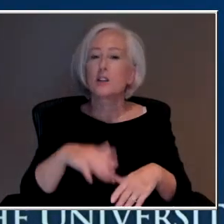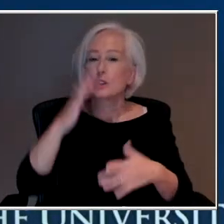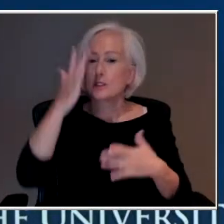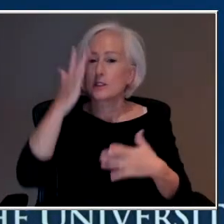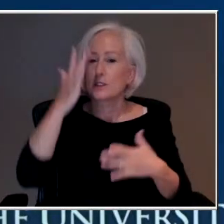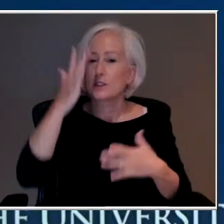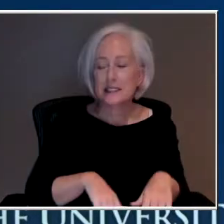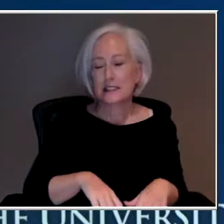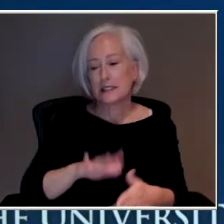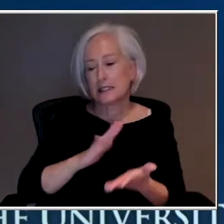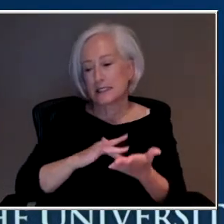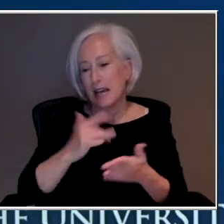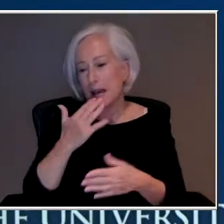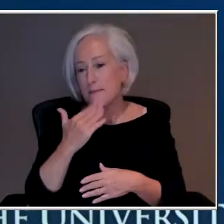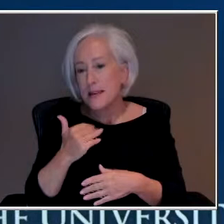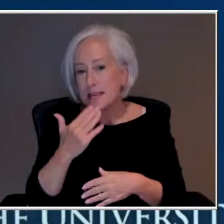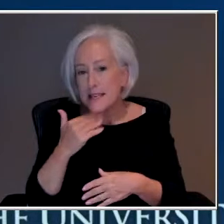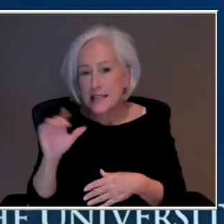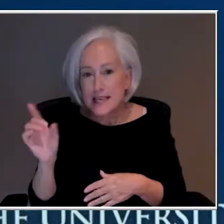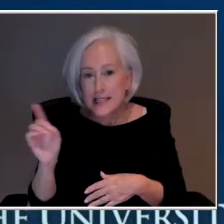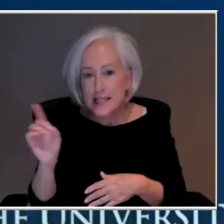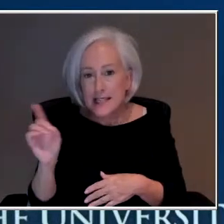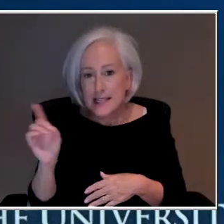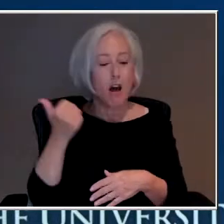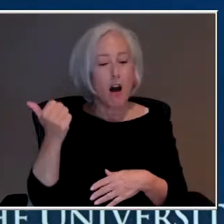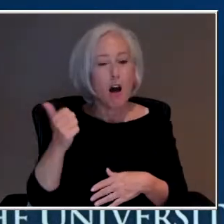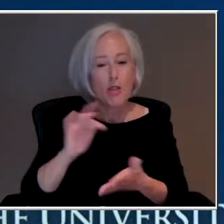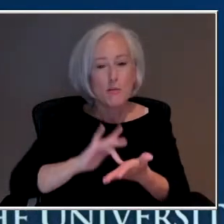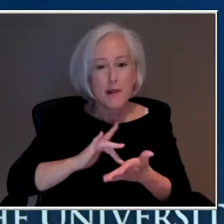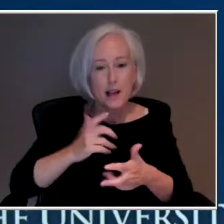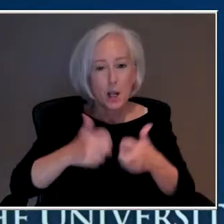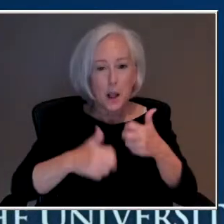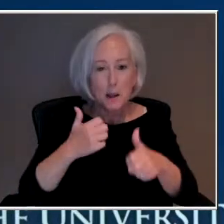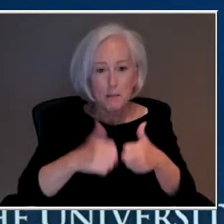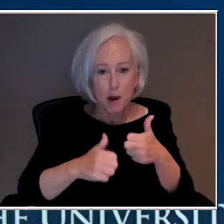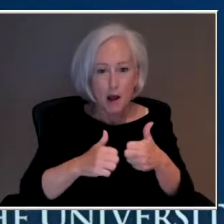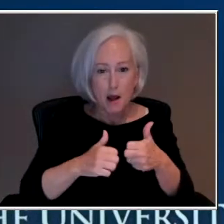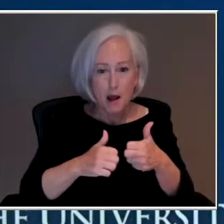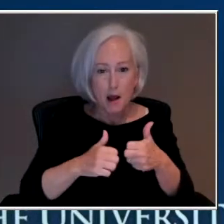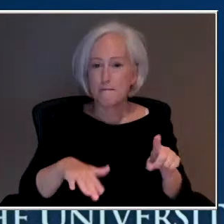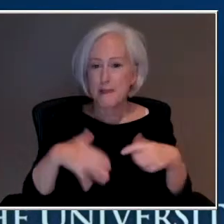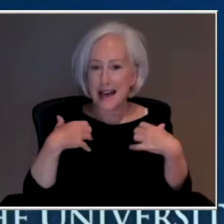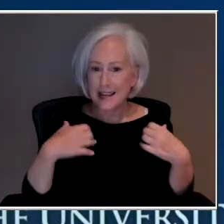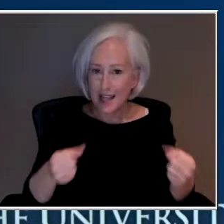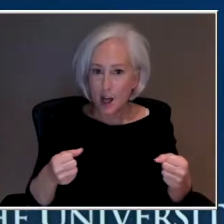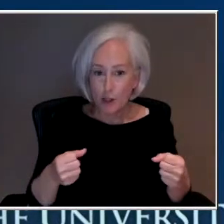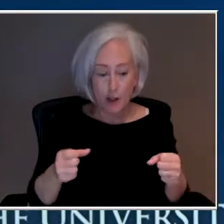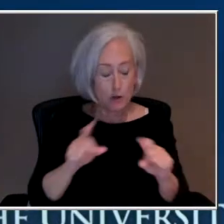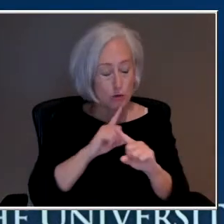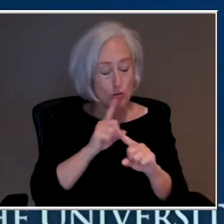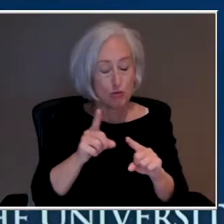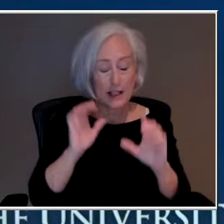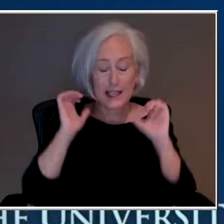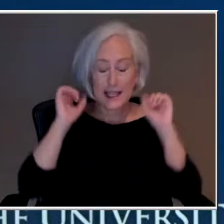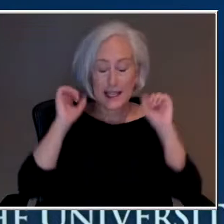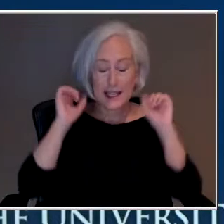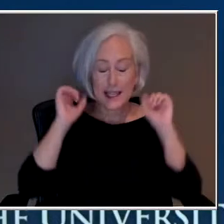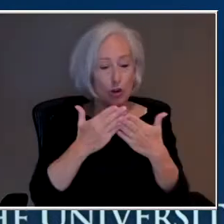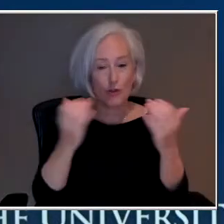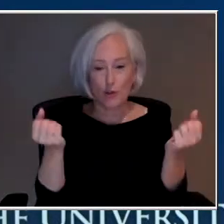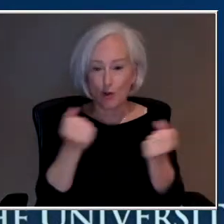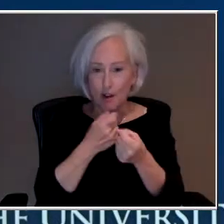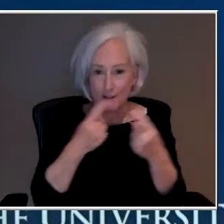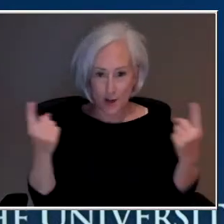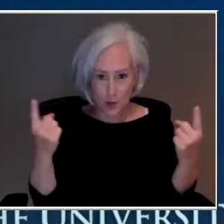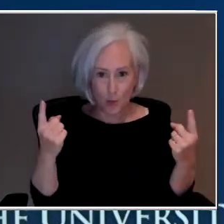medical conditions that result from poor health. And so I think exercise in general is good for overall health, and again, your eyes are part of